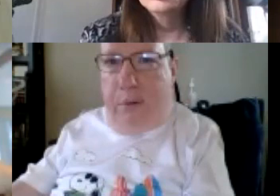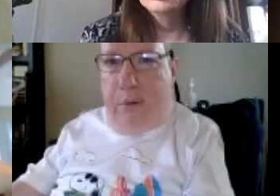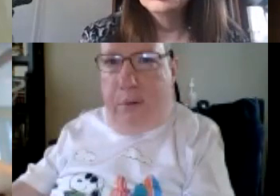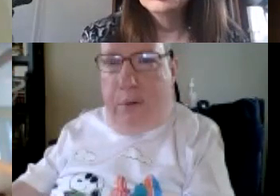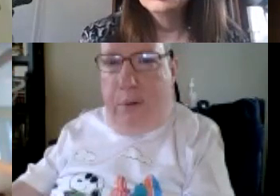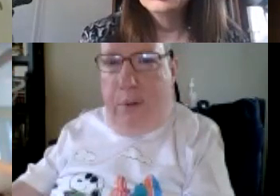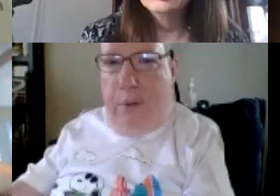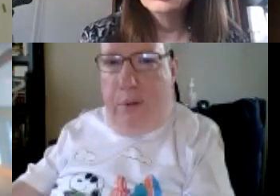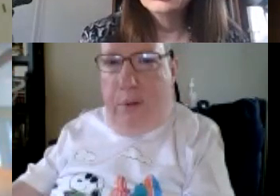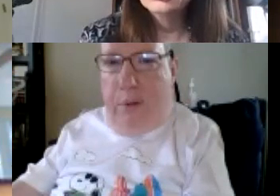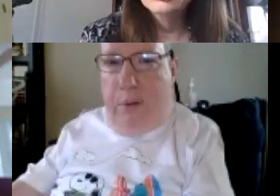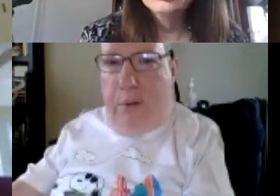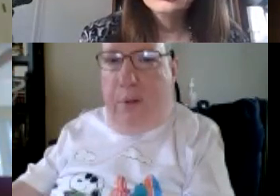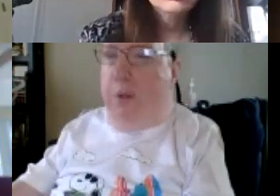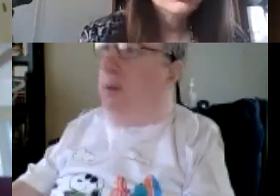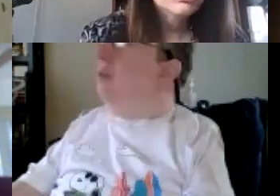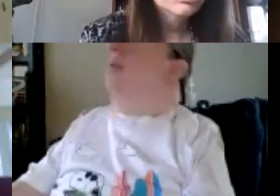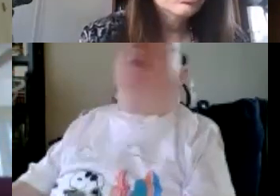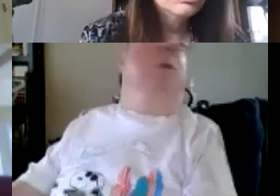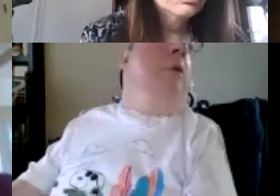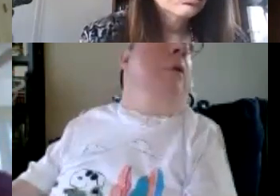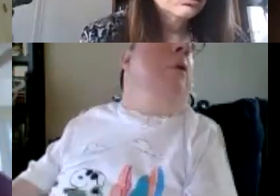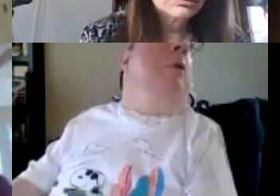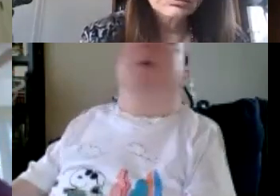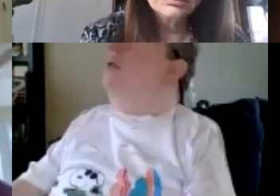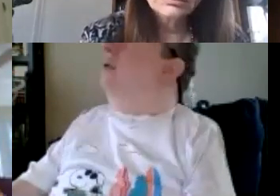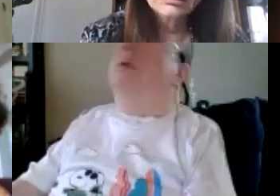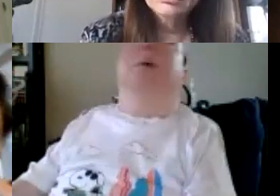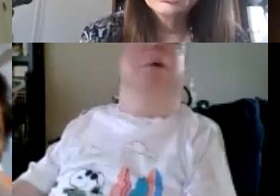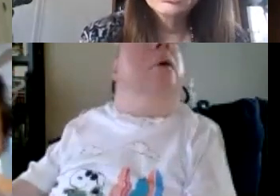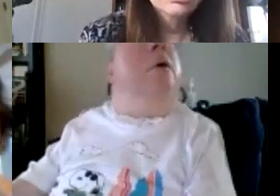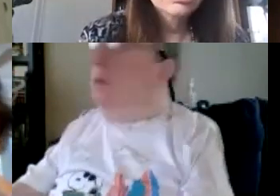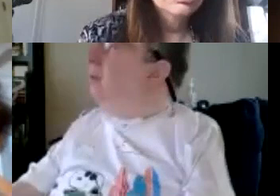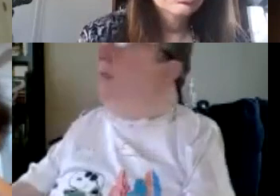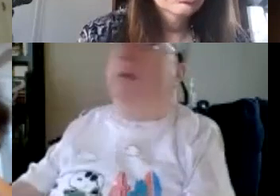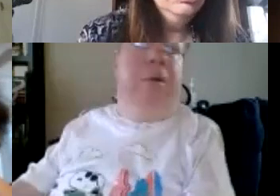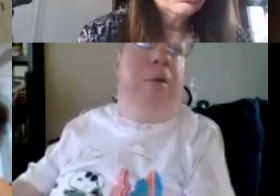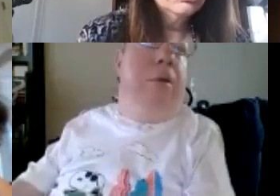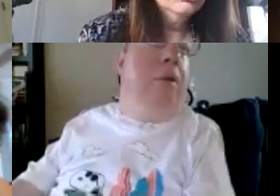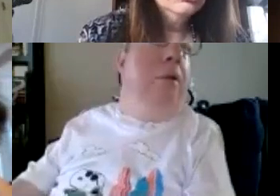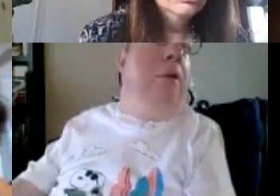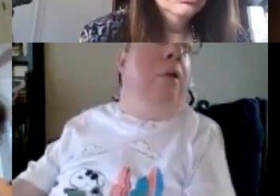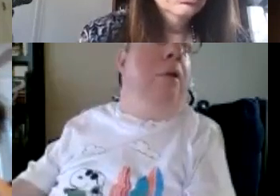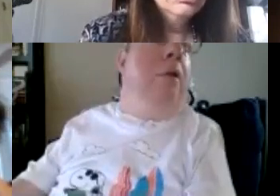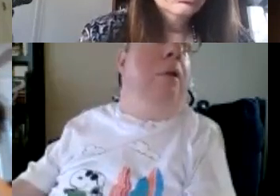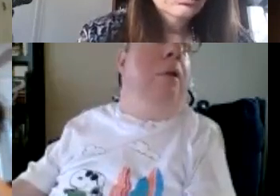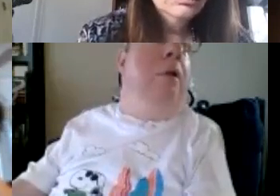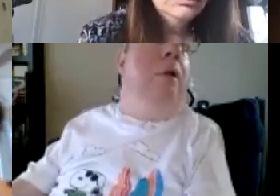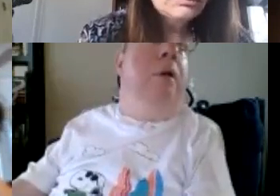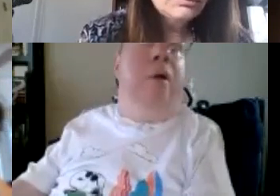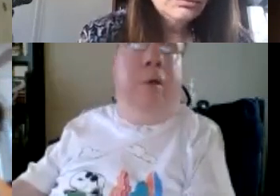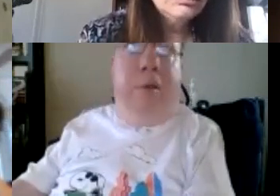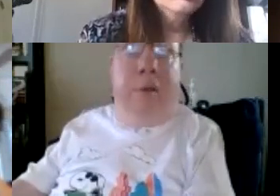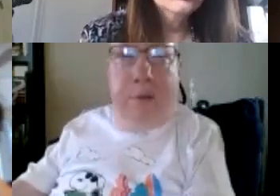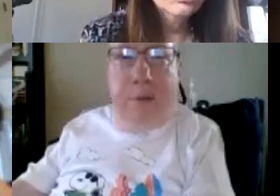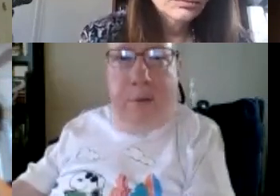Access. As you guys know, Access will, on occasion, I guess, pay for some transportation for medical appointments and those